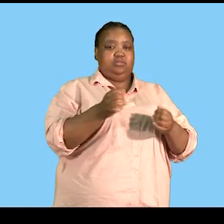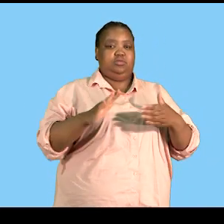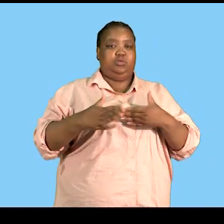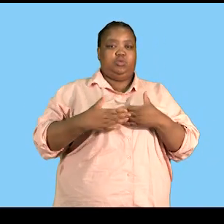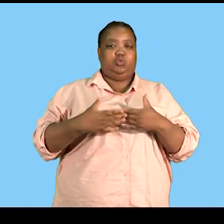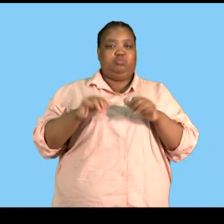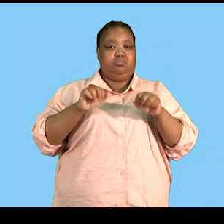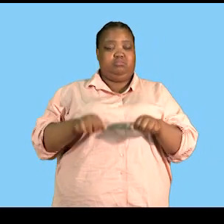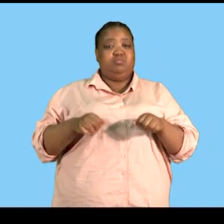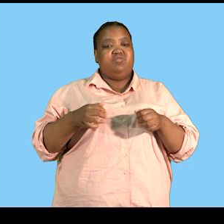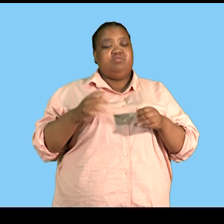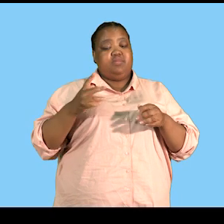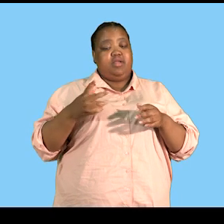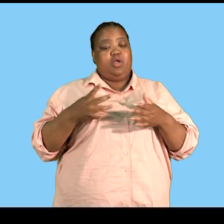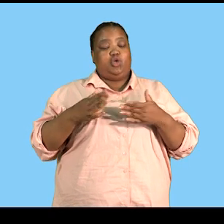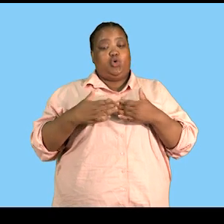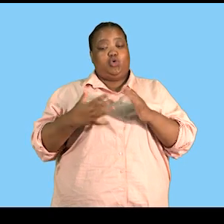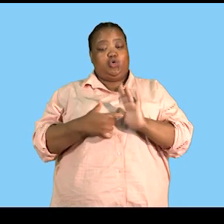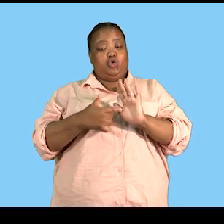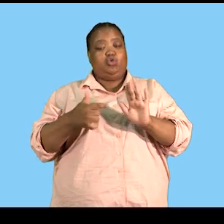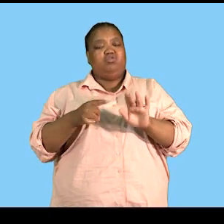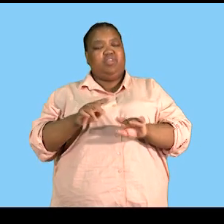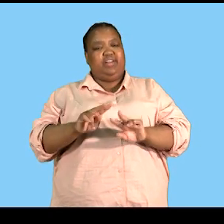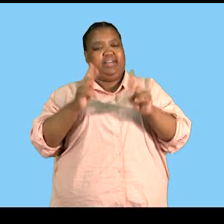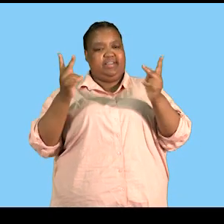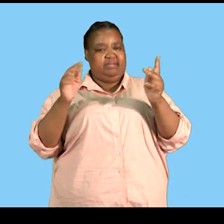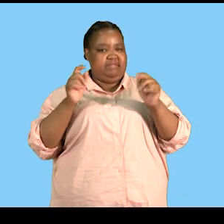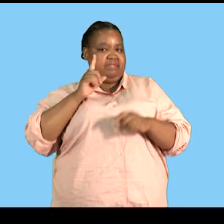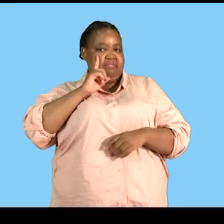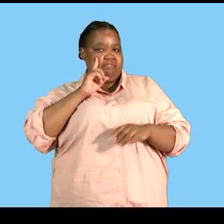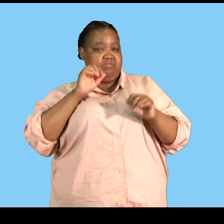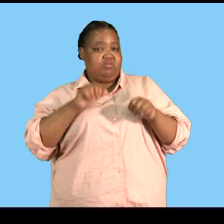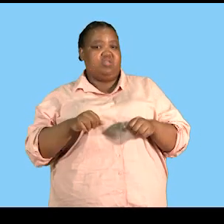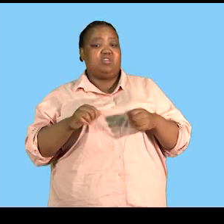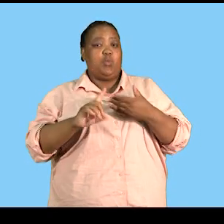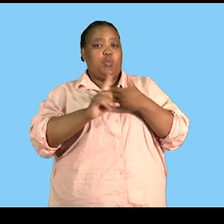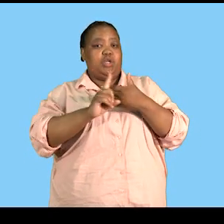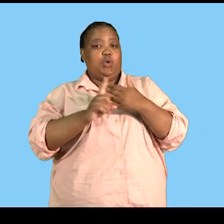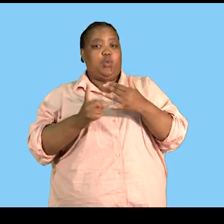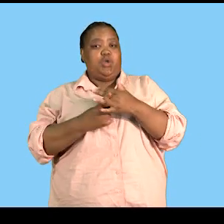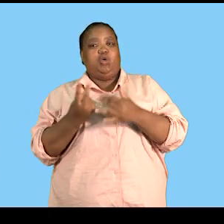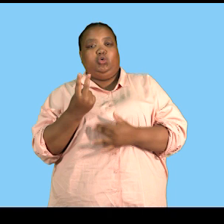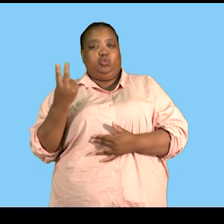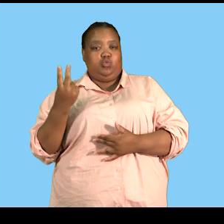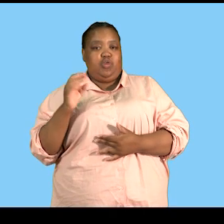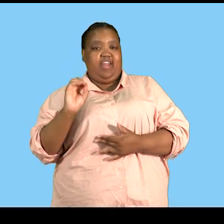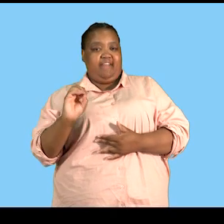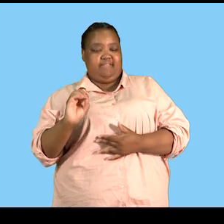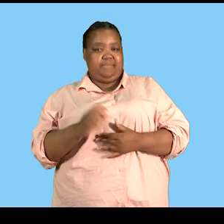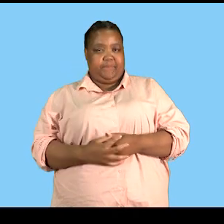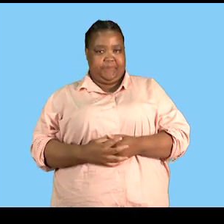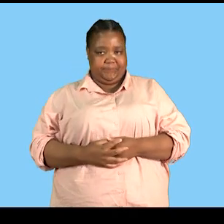It's a sliding door. You can see there's a difference between the way they show that and this. So therefore, there's